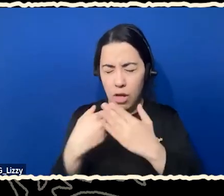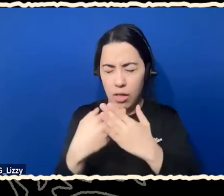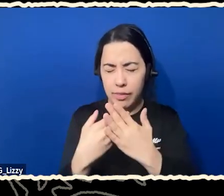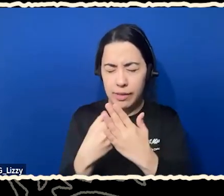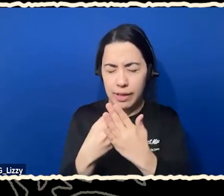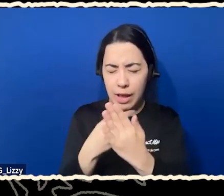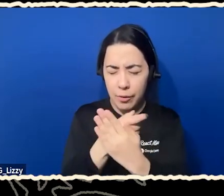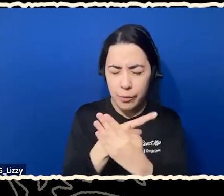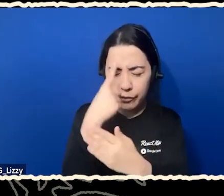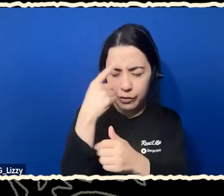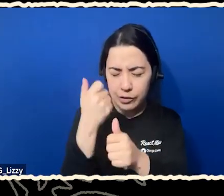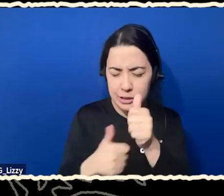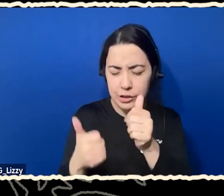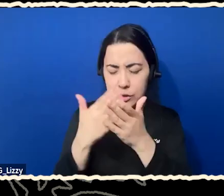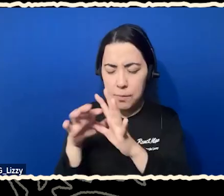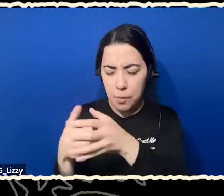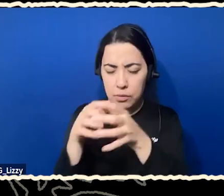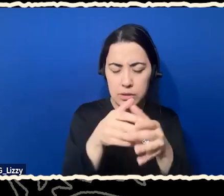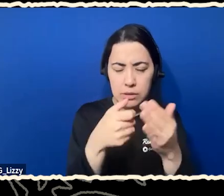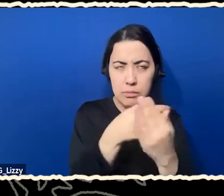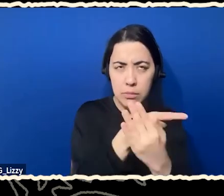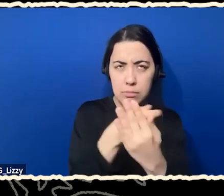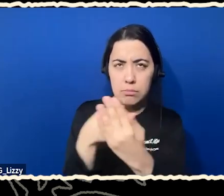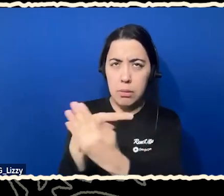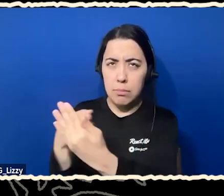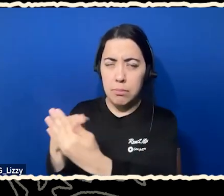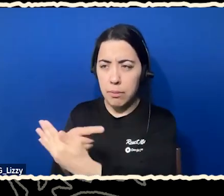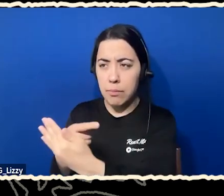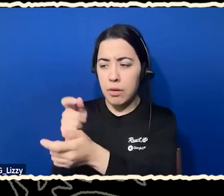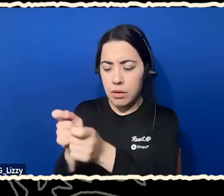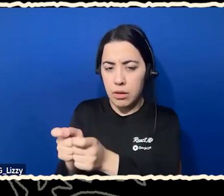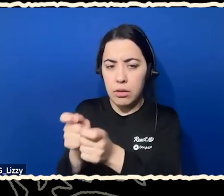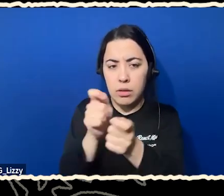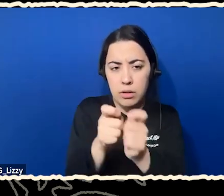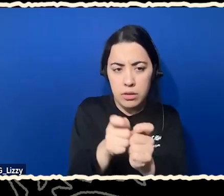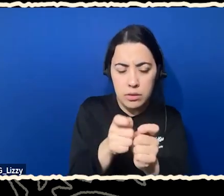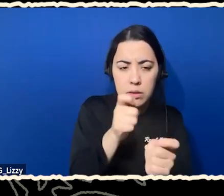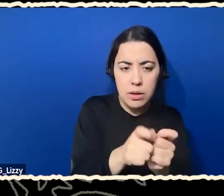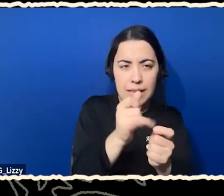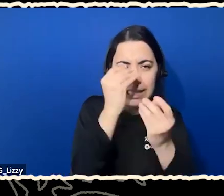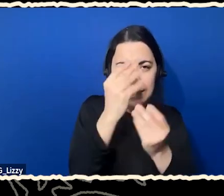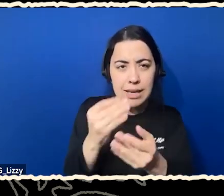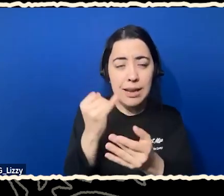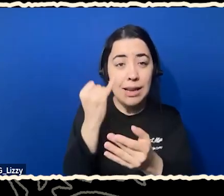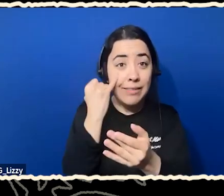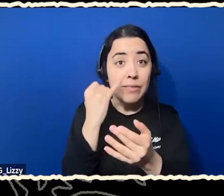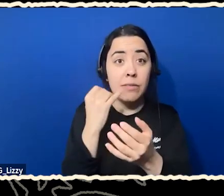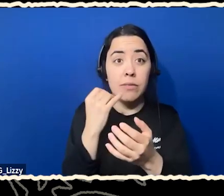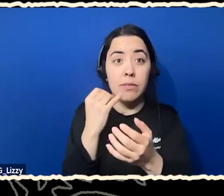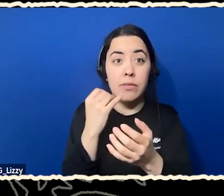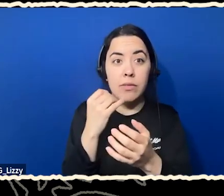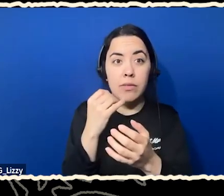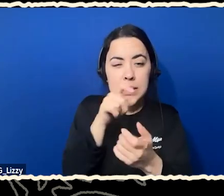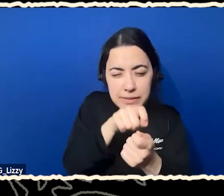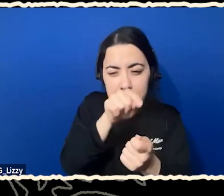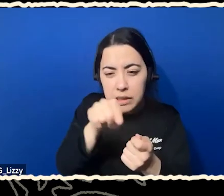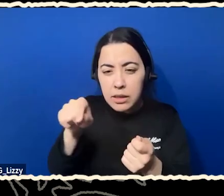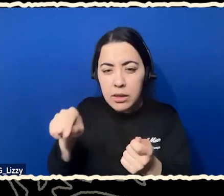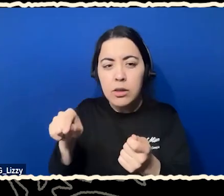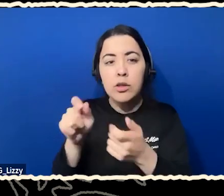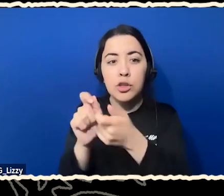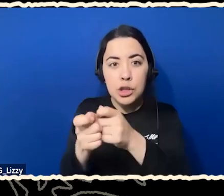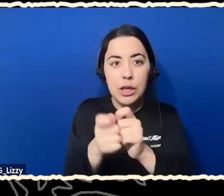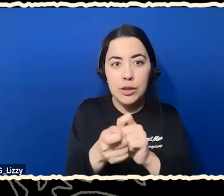every component, and we only recalculate the elements when the pieces of data they care about change, that is